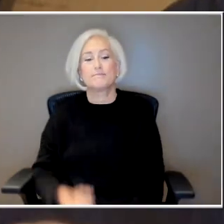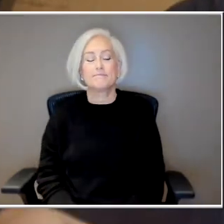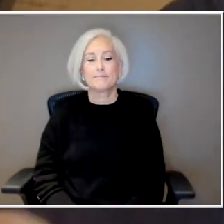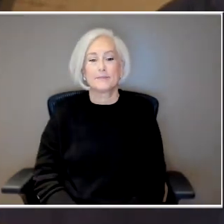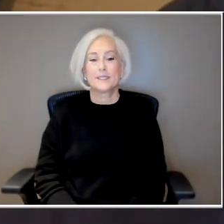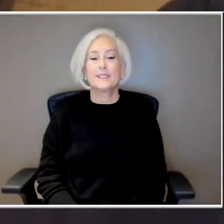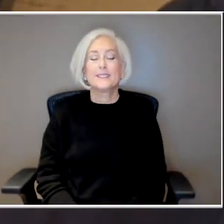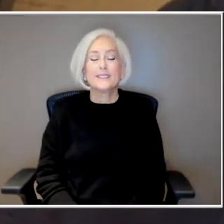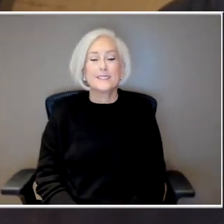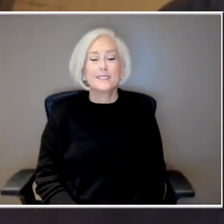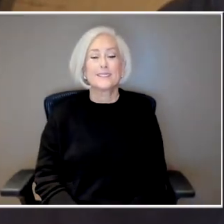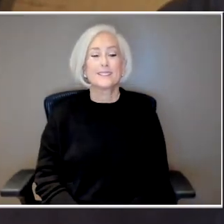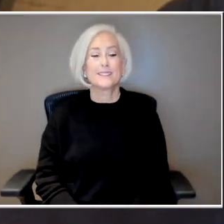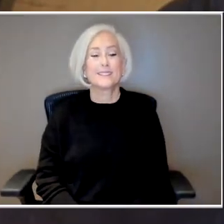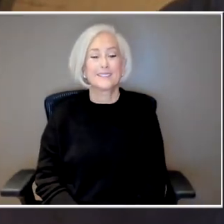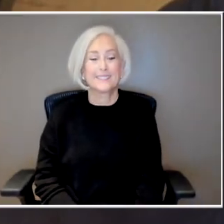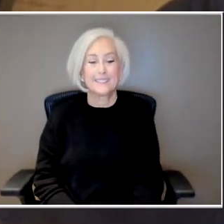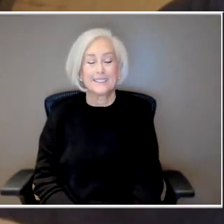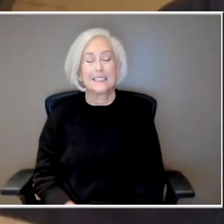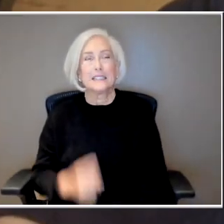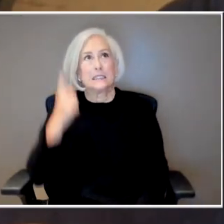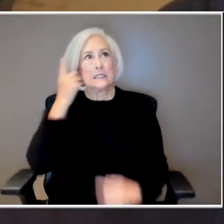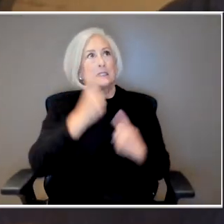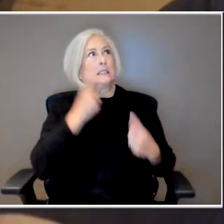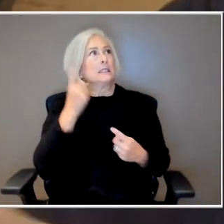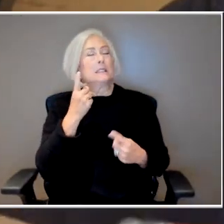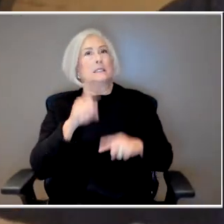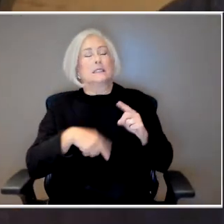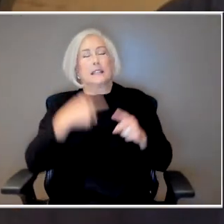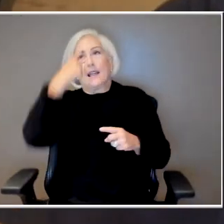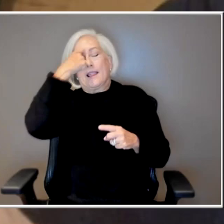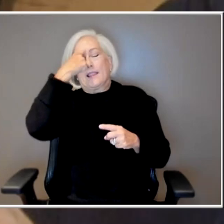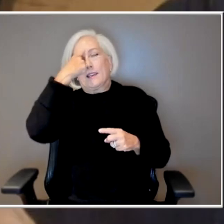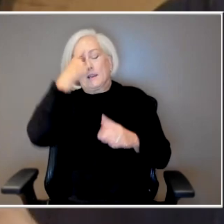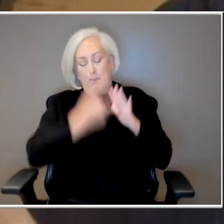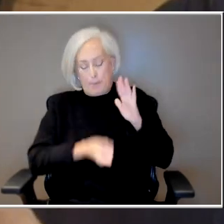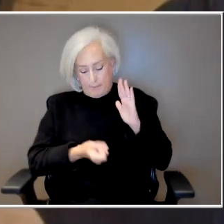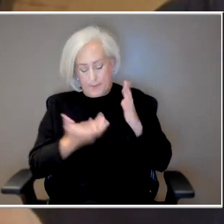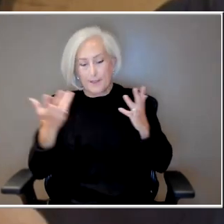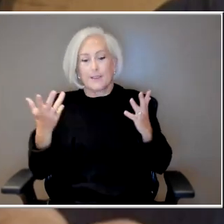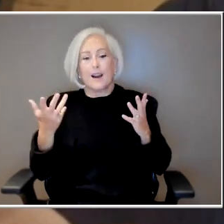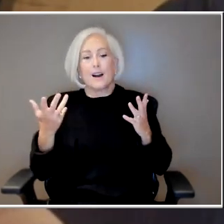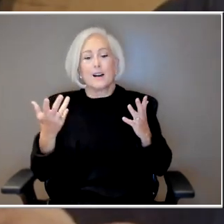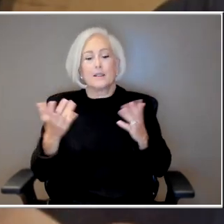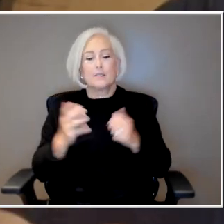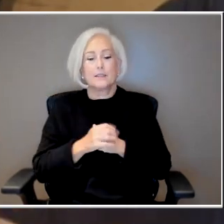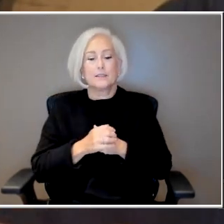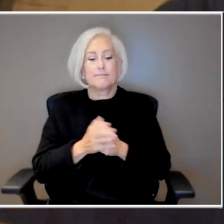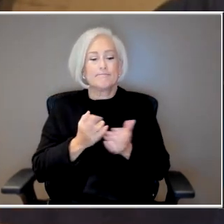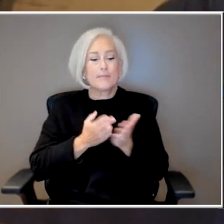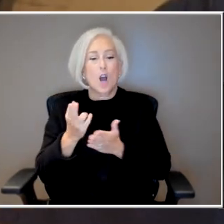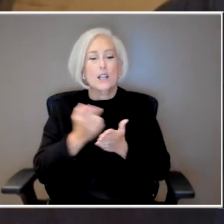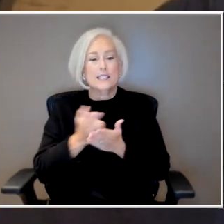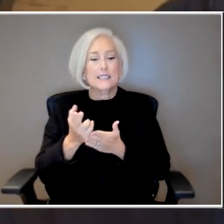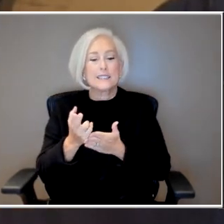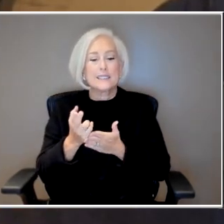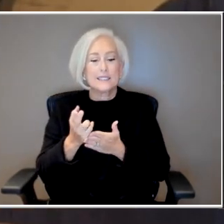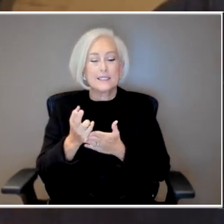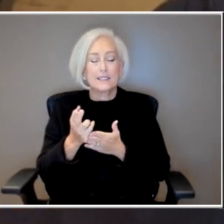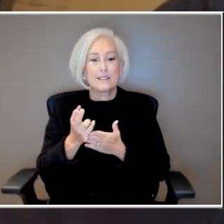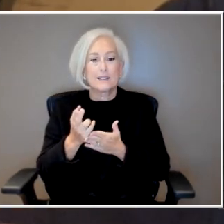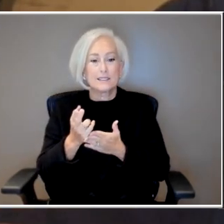Oh, geez, I was trying to think of something and I can't right now. Honestly, it's just to be